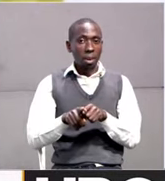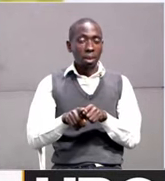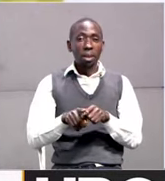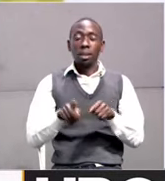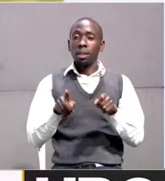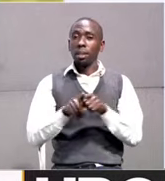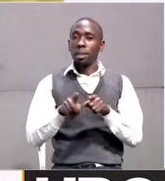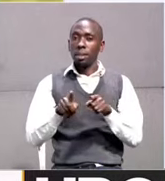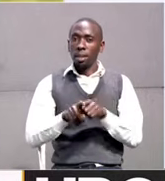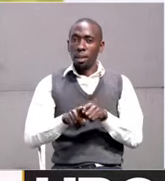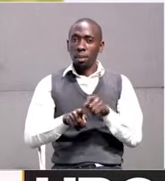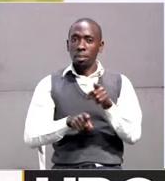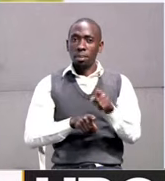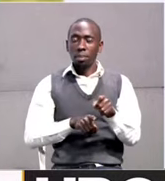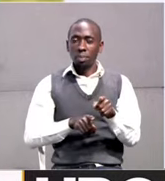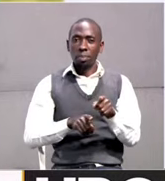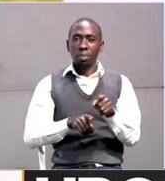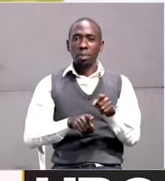Strike